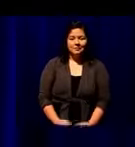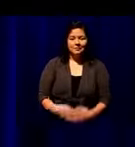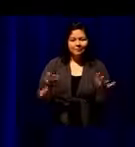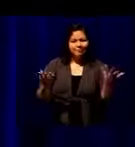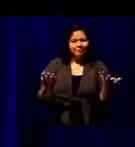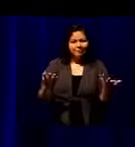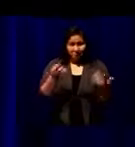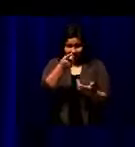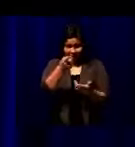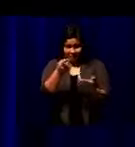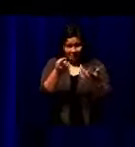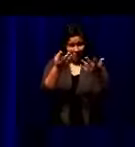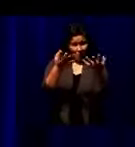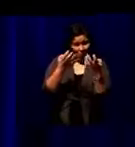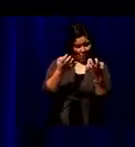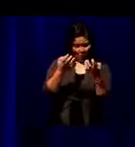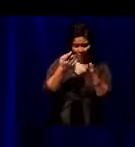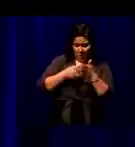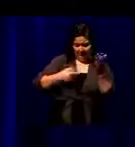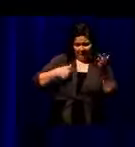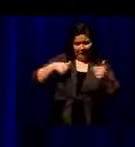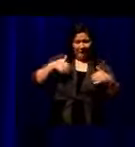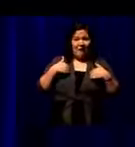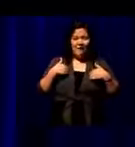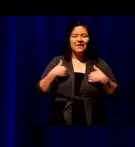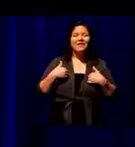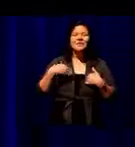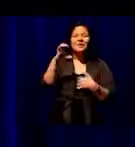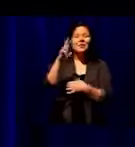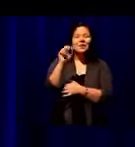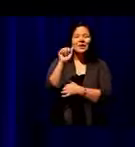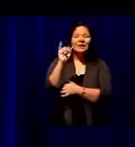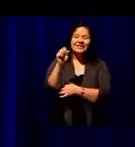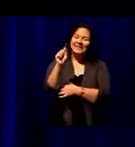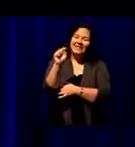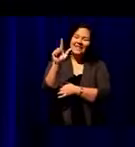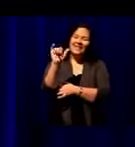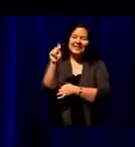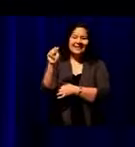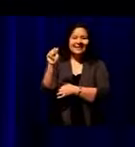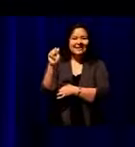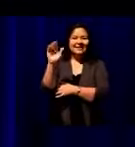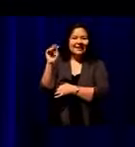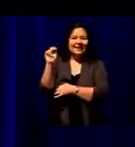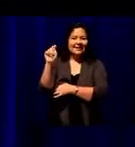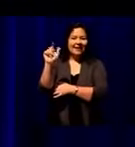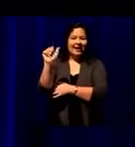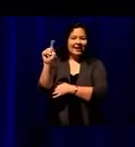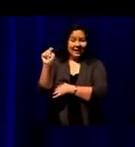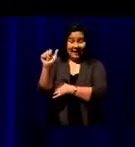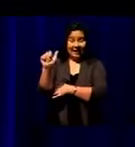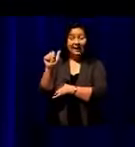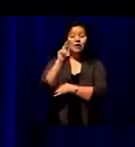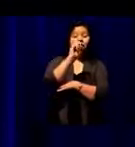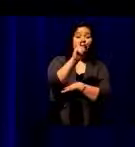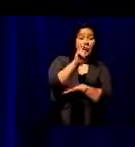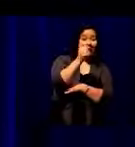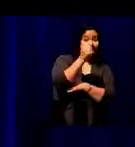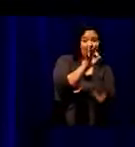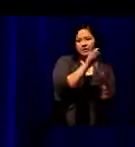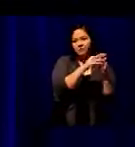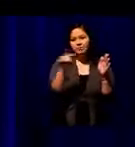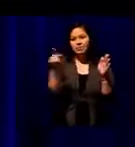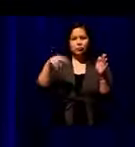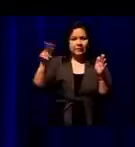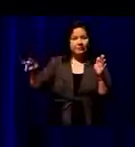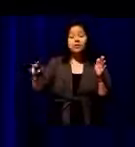Do You Want What I Have Got? A Craigslist cantata, November 19th to the 22nd. Written